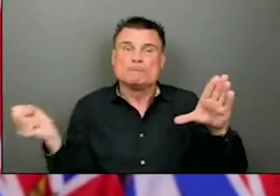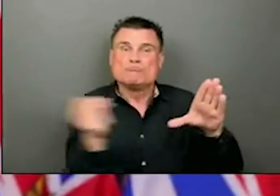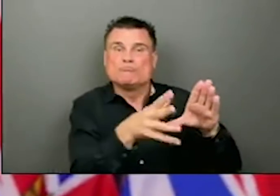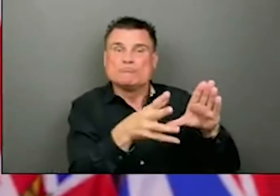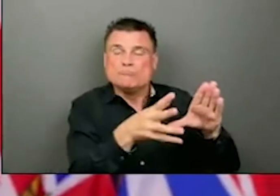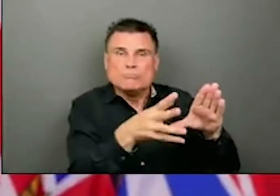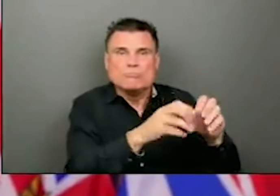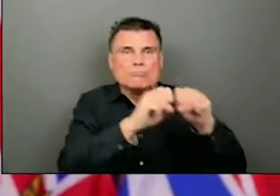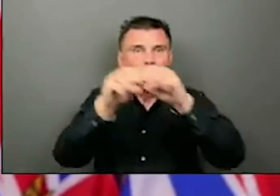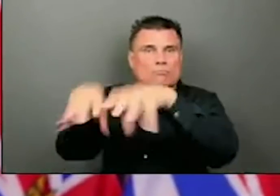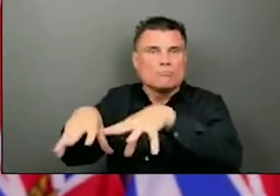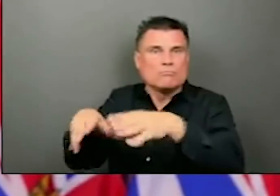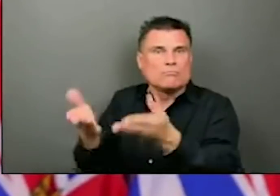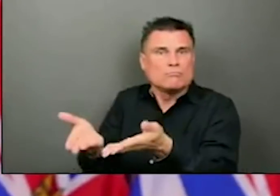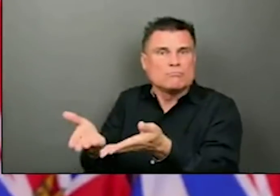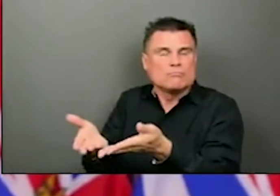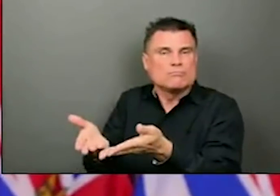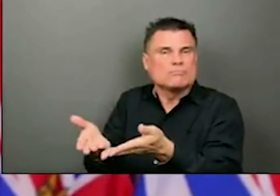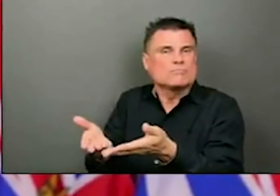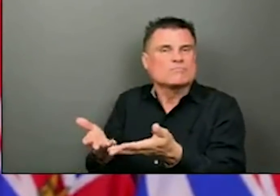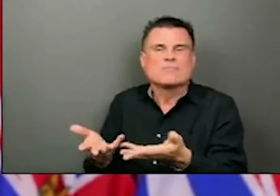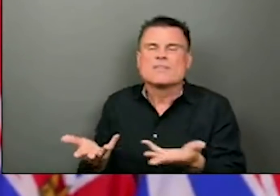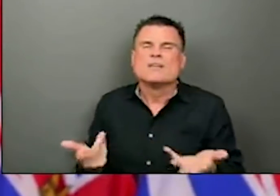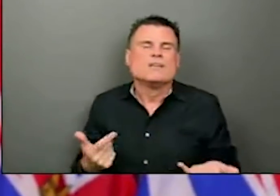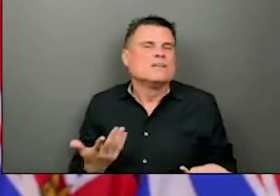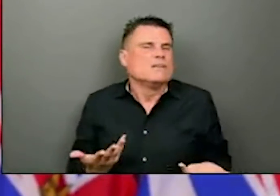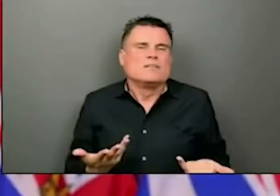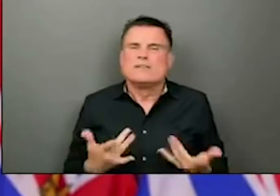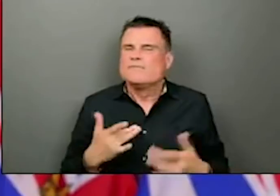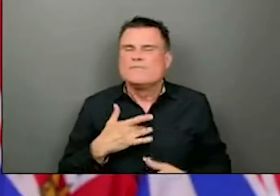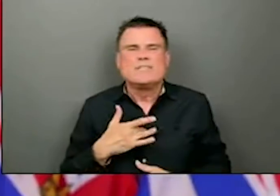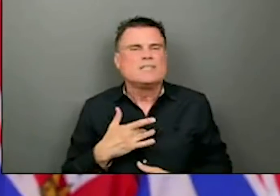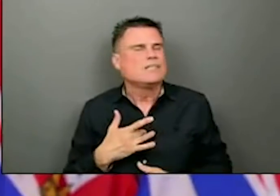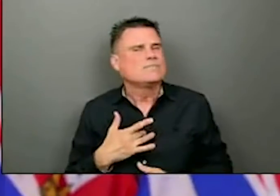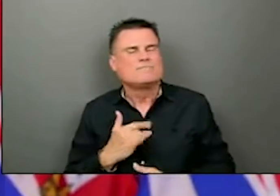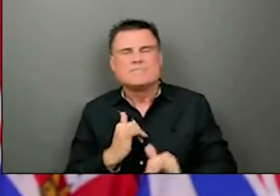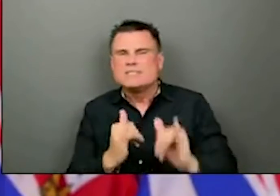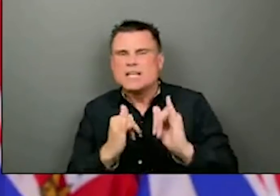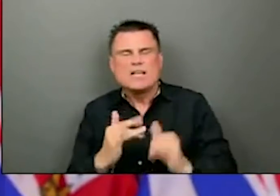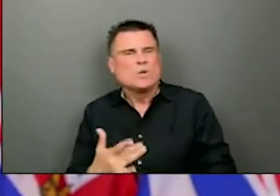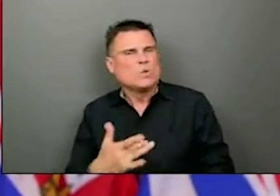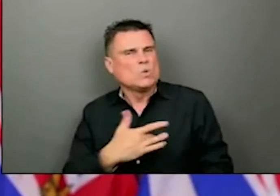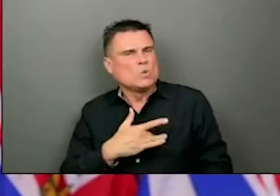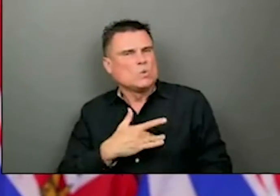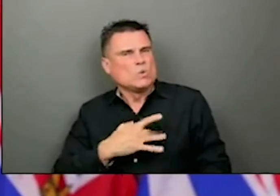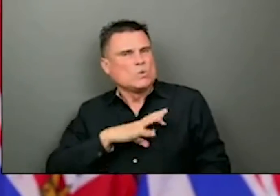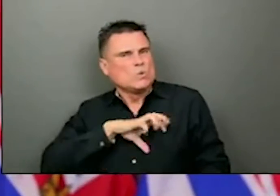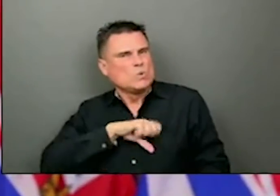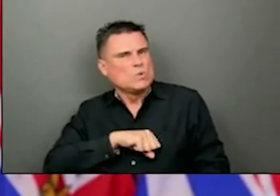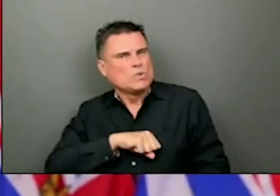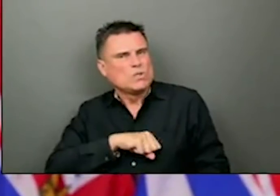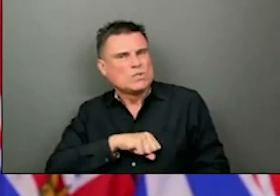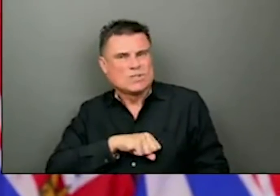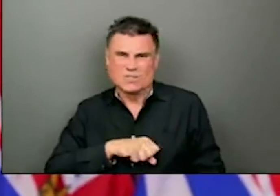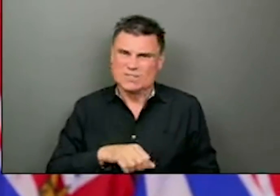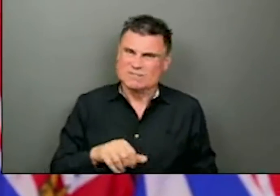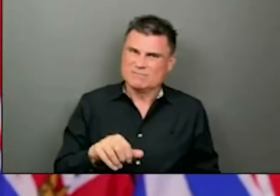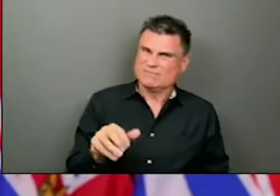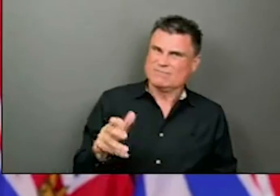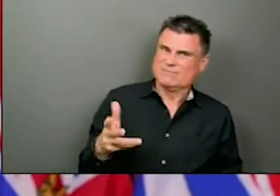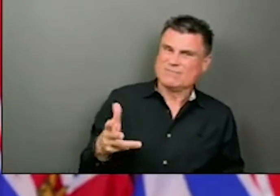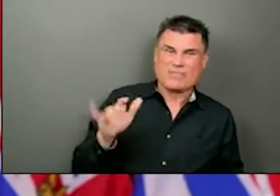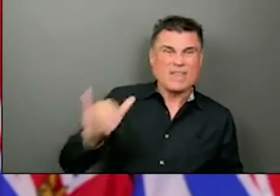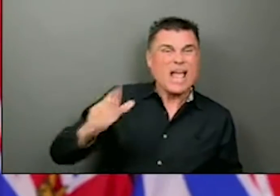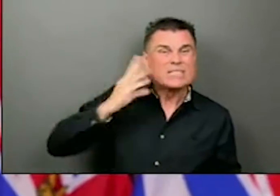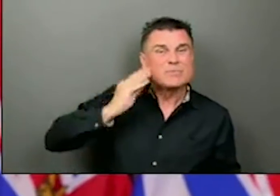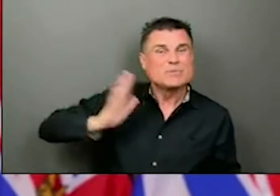lost and their families and their communities, and the multi-generational trauma that continues today. And as Dr. Henry has said, must commit ourselves to